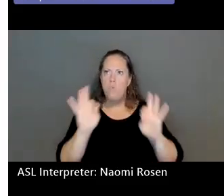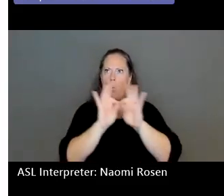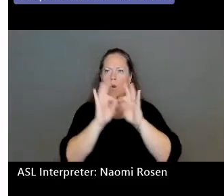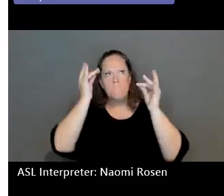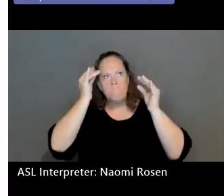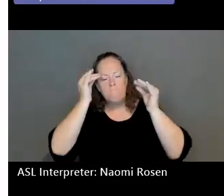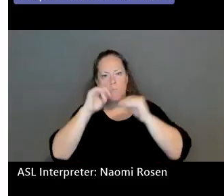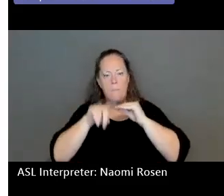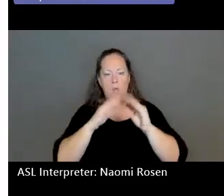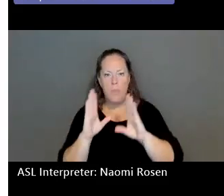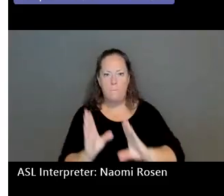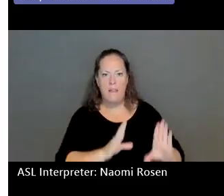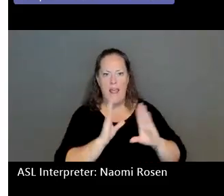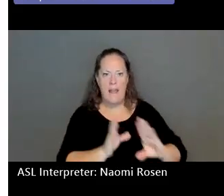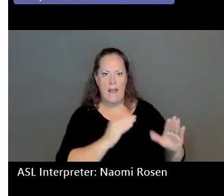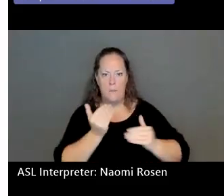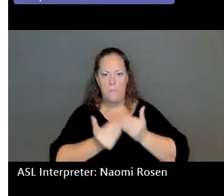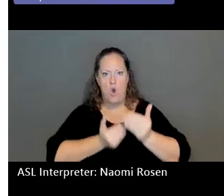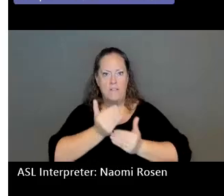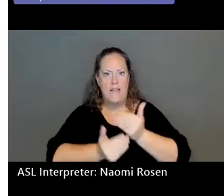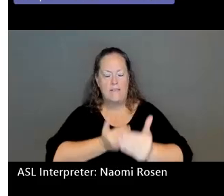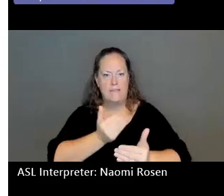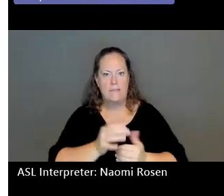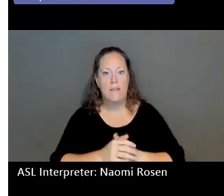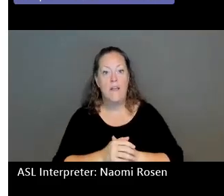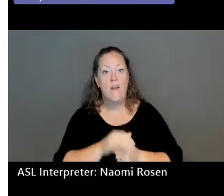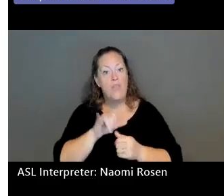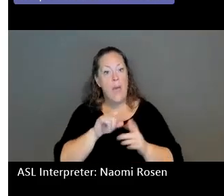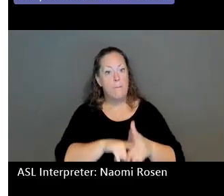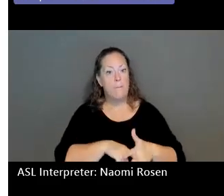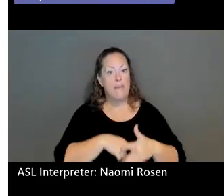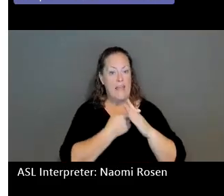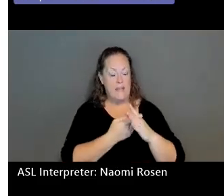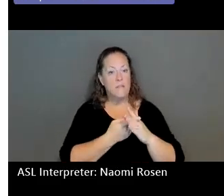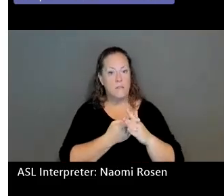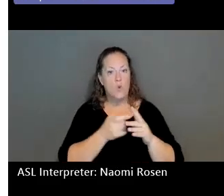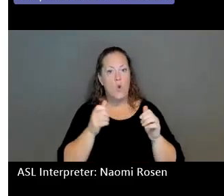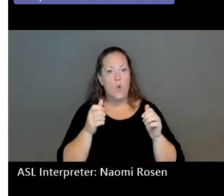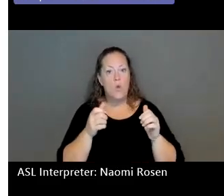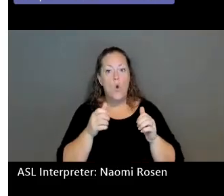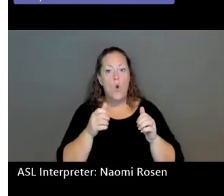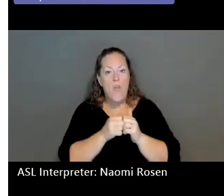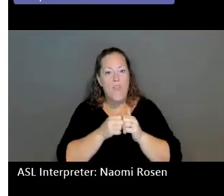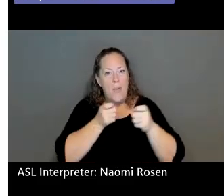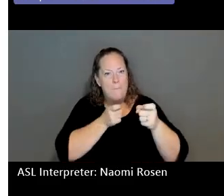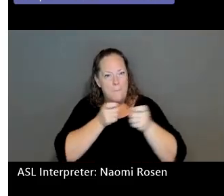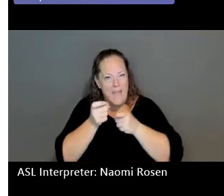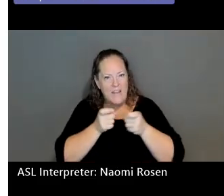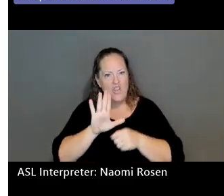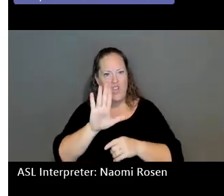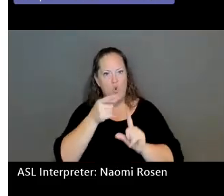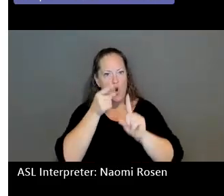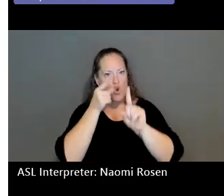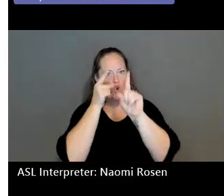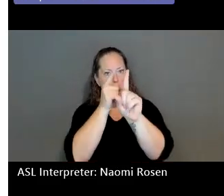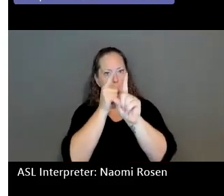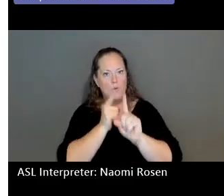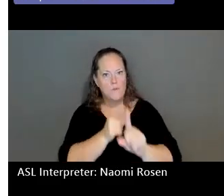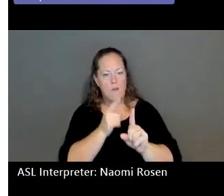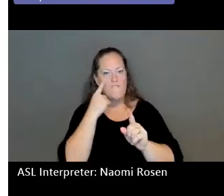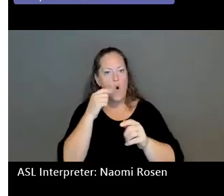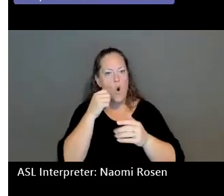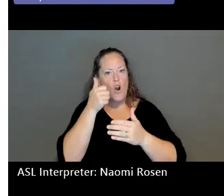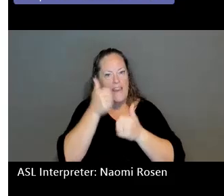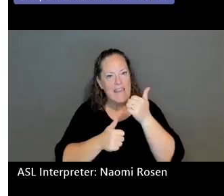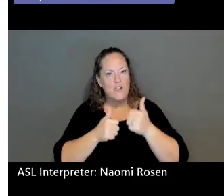the planning process begins and works with the management of goals of each farm project or each